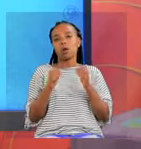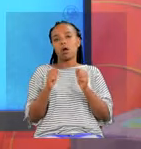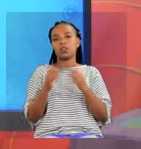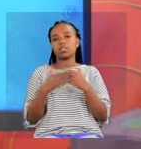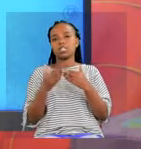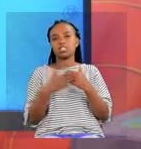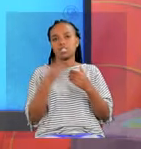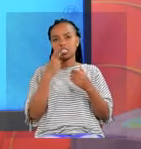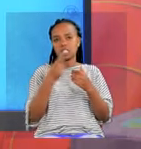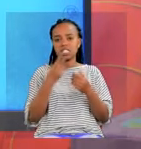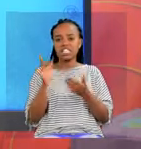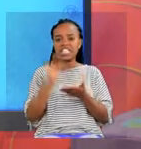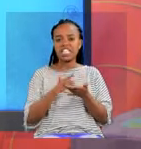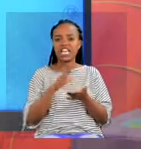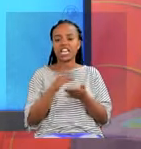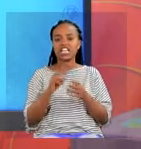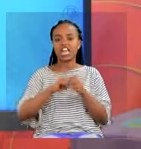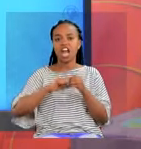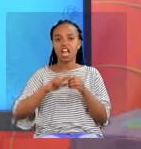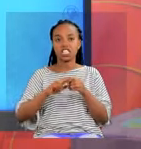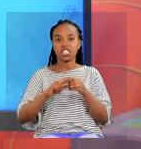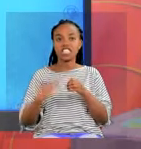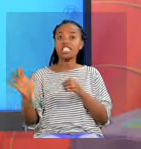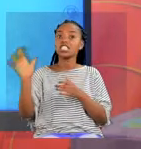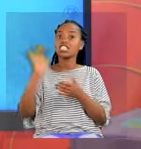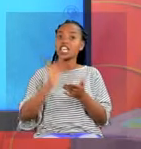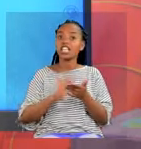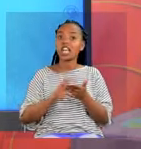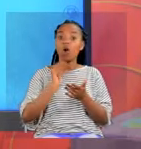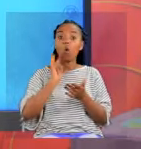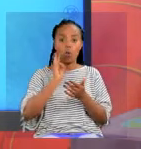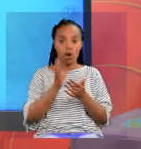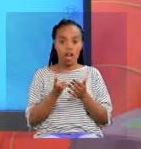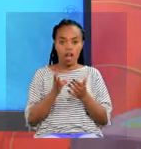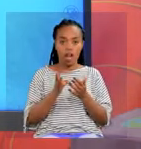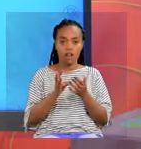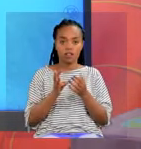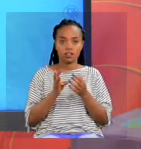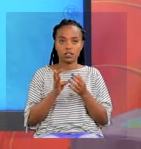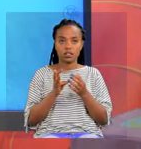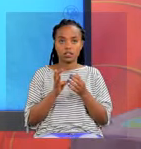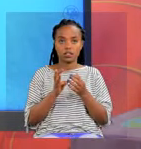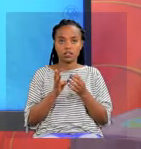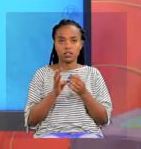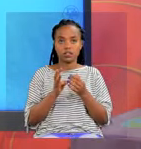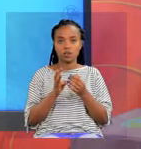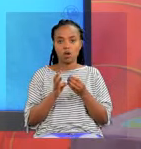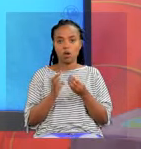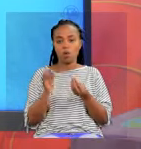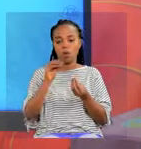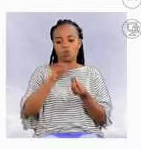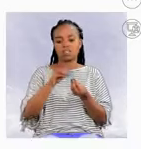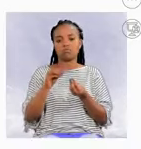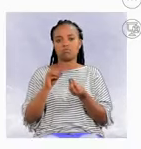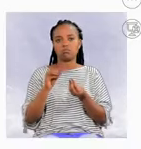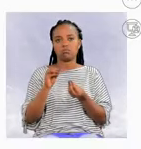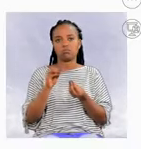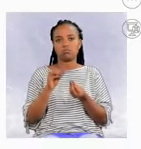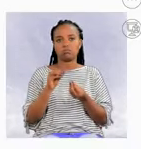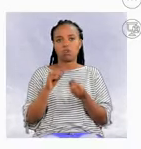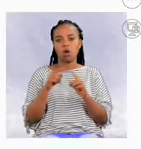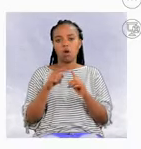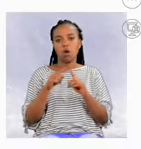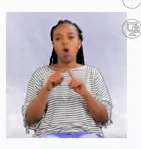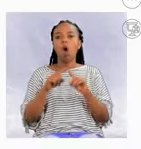see the center in the radius. The center will be positive to opposite of this one, you can take opposite of this one.